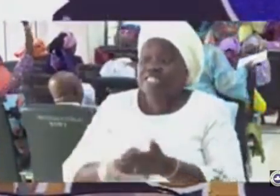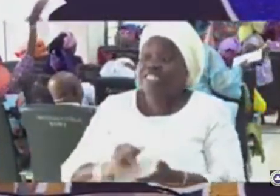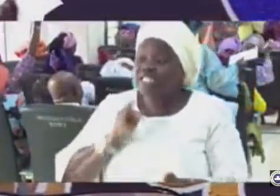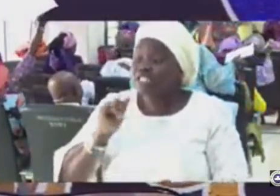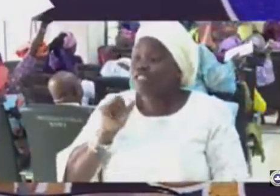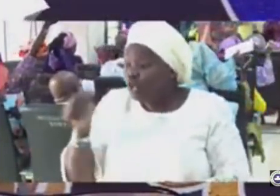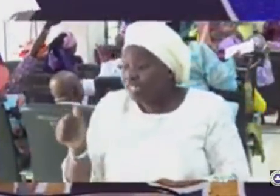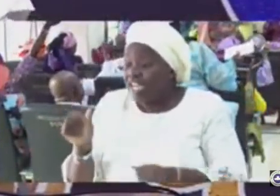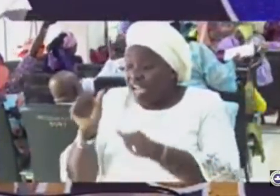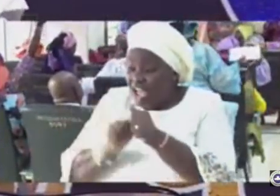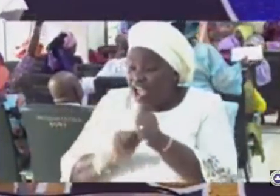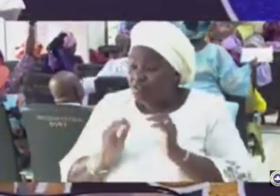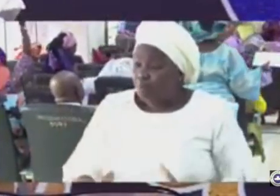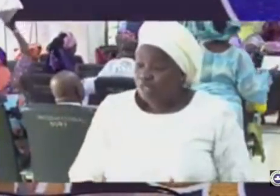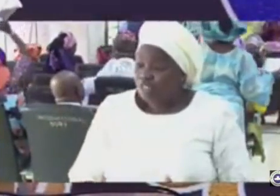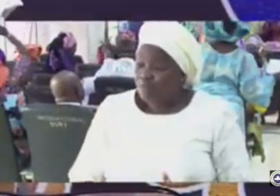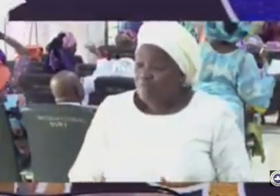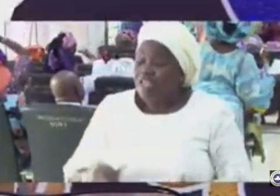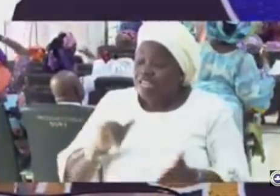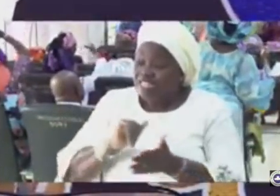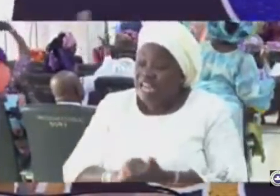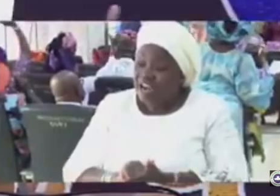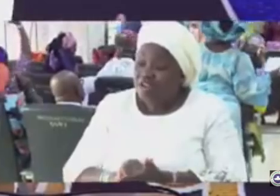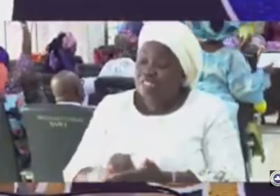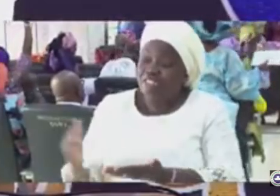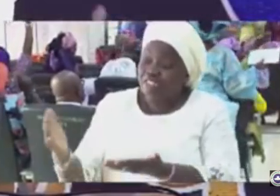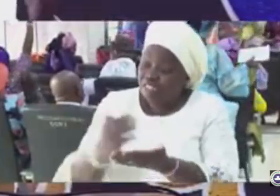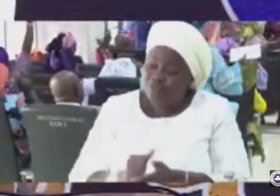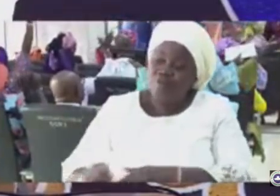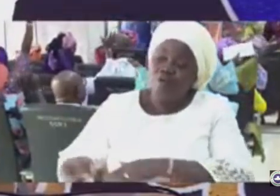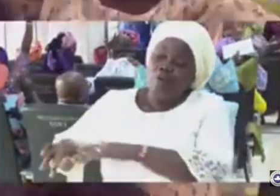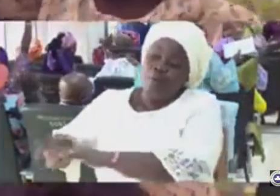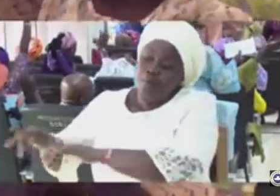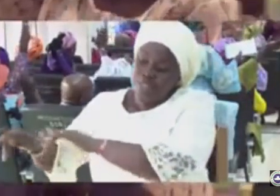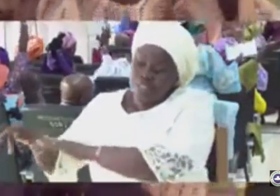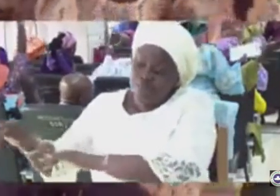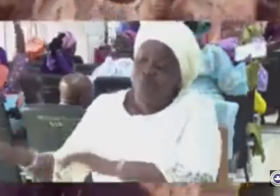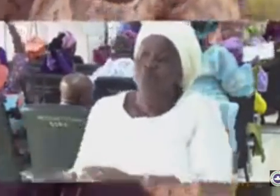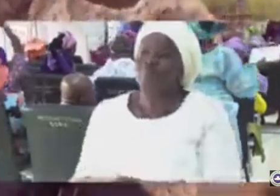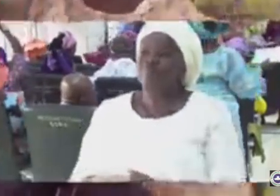Tori Kise Kokwenia. Gloria,